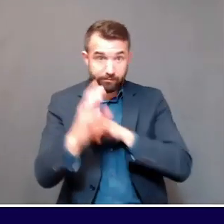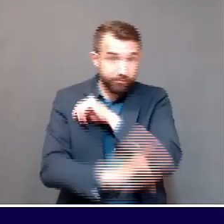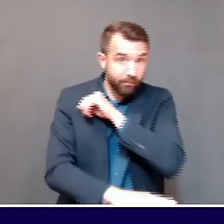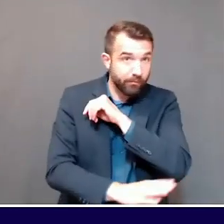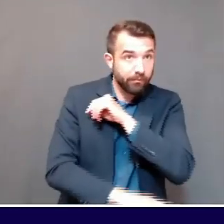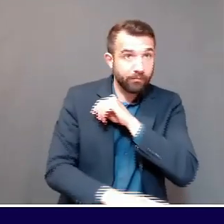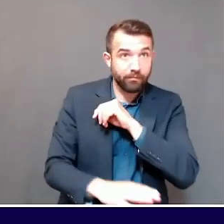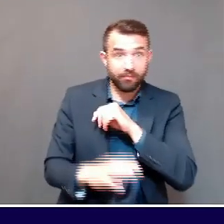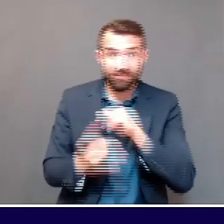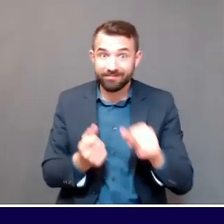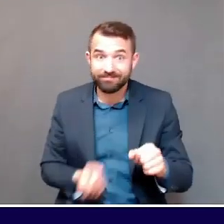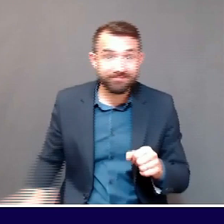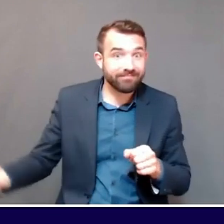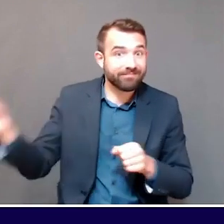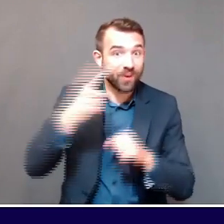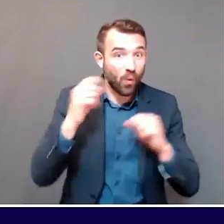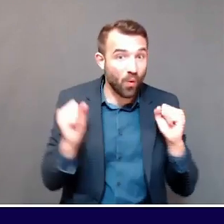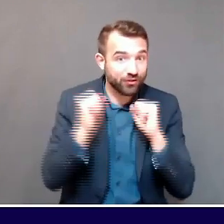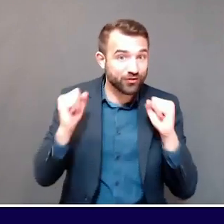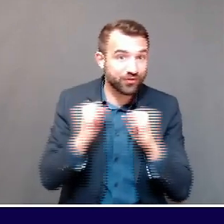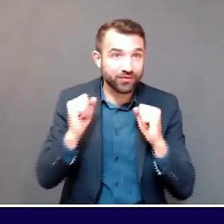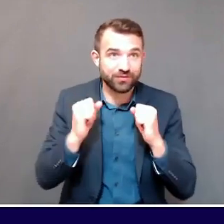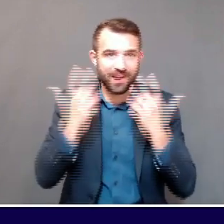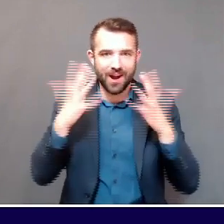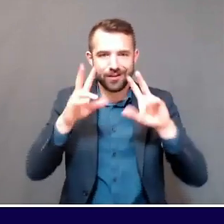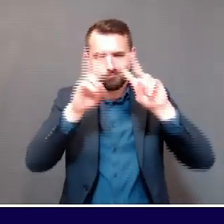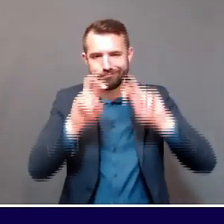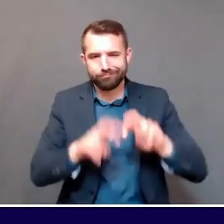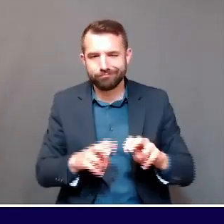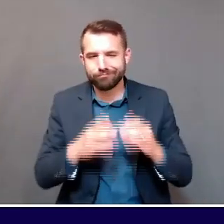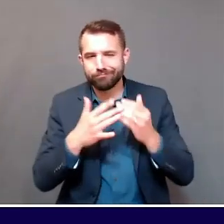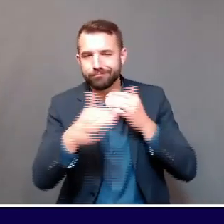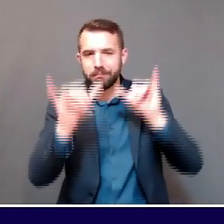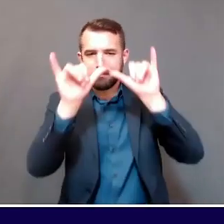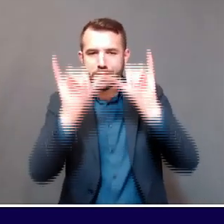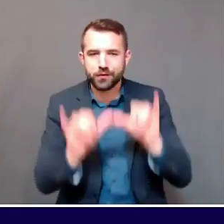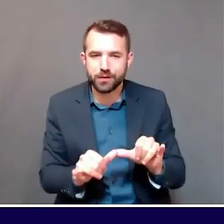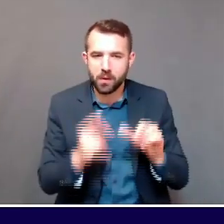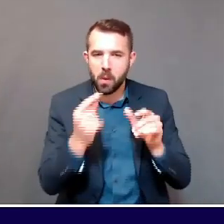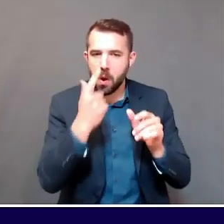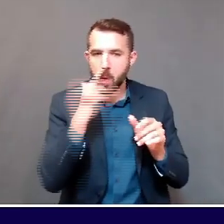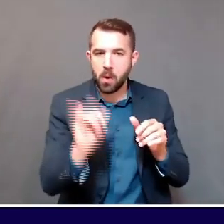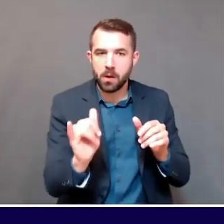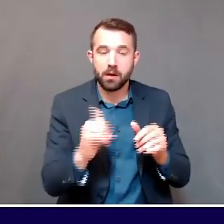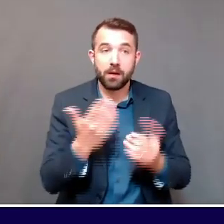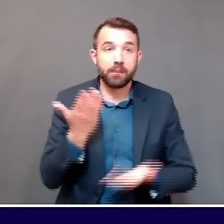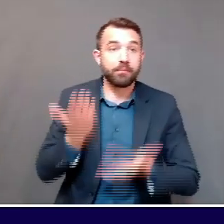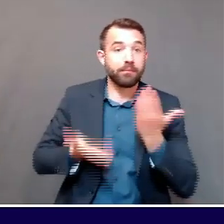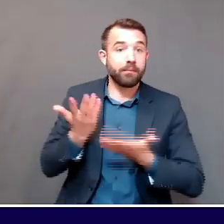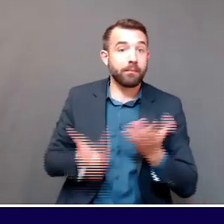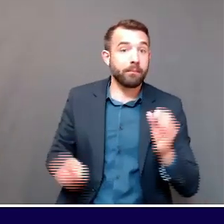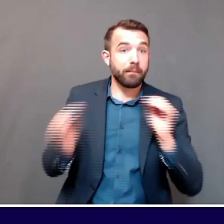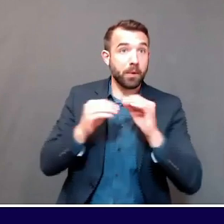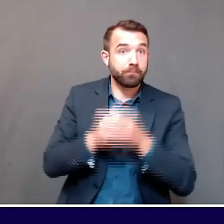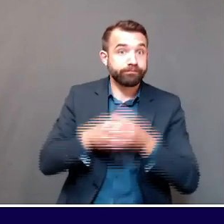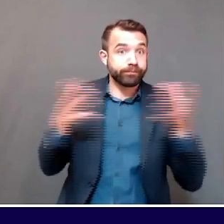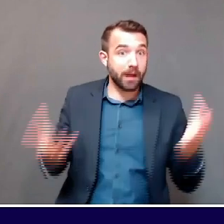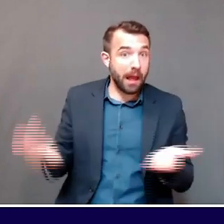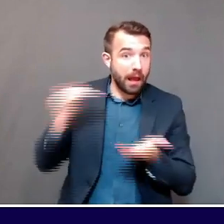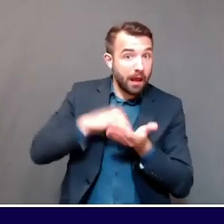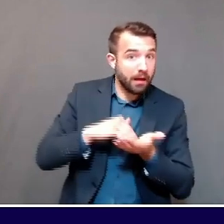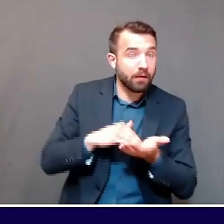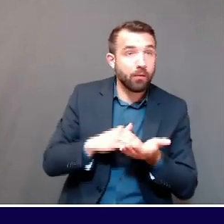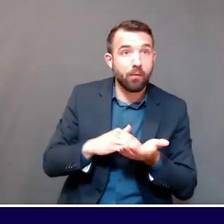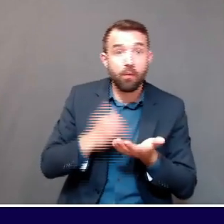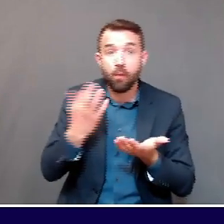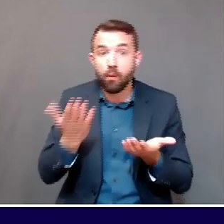the potential for more or a different wave of COVID-19, as well as the concurrence of